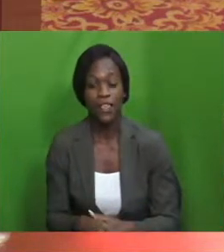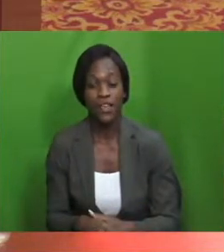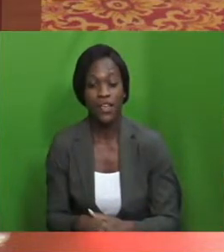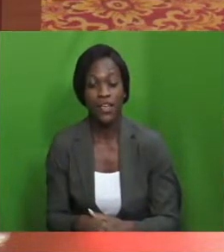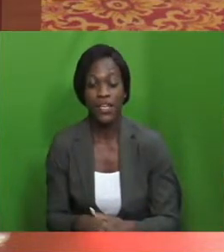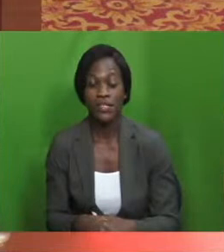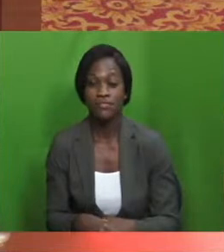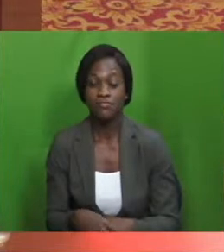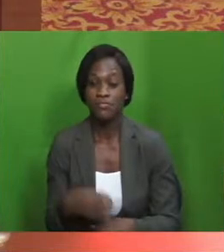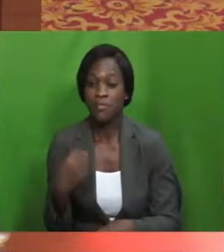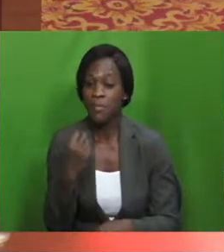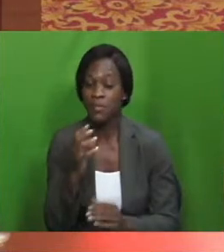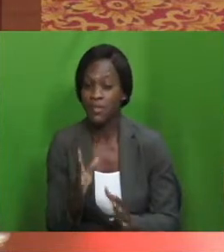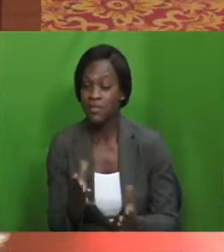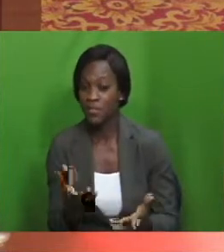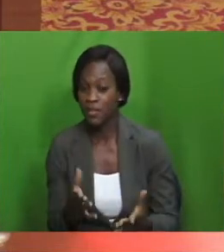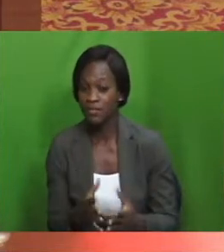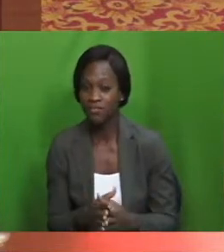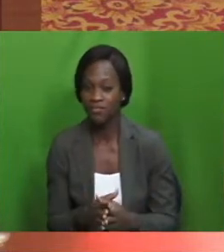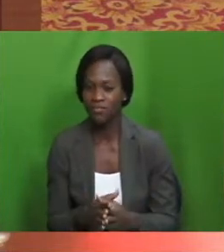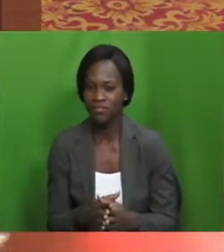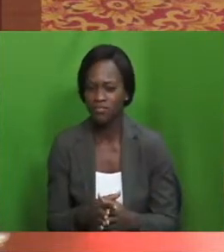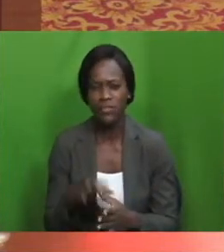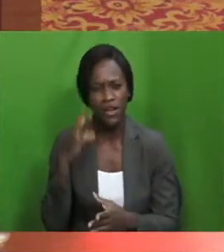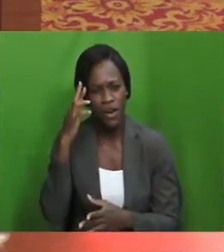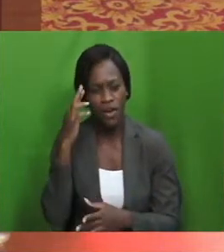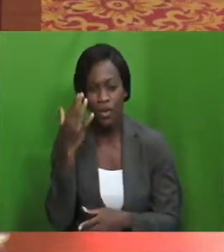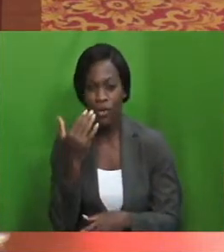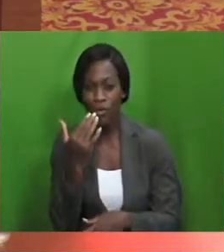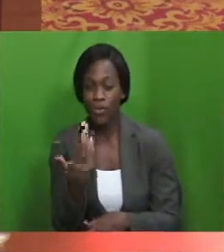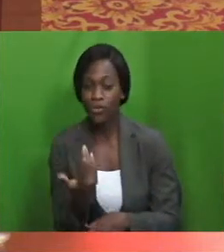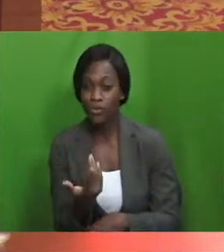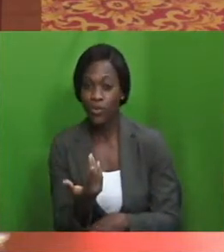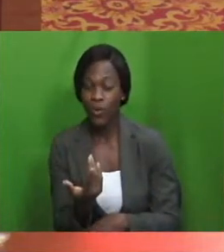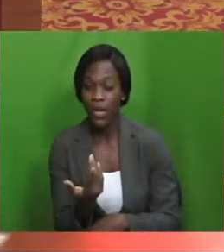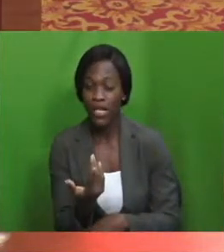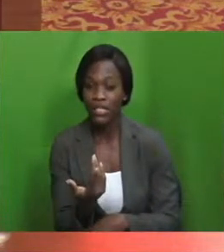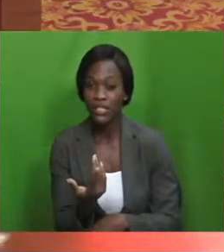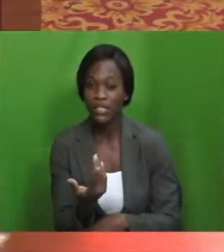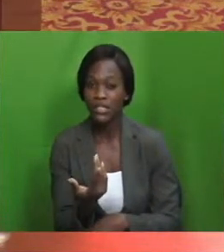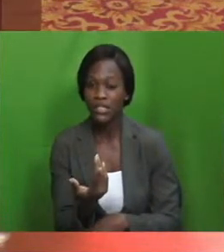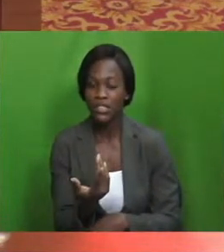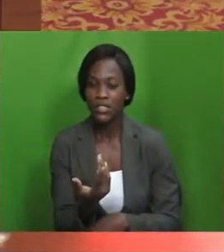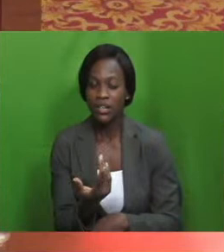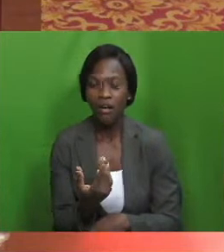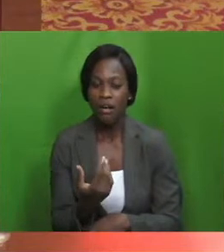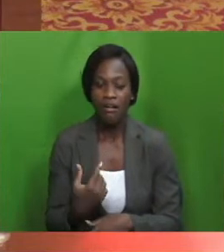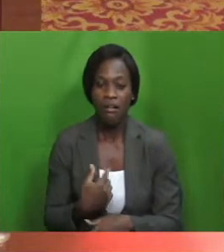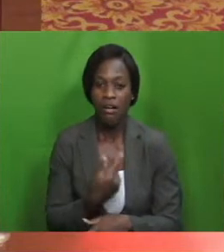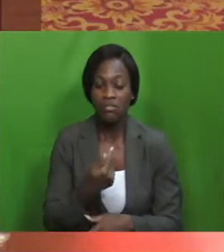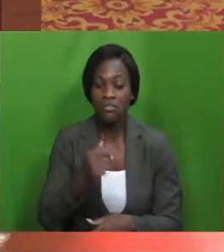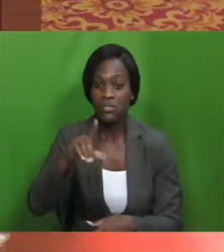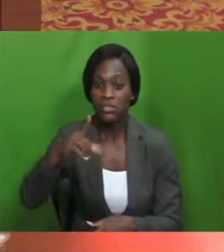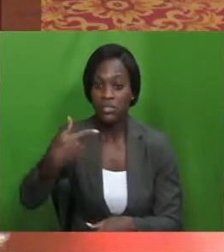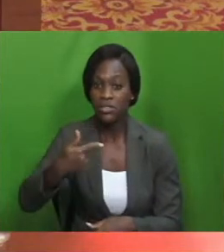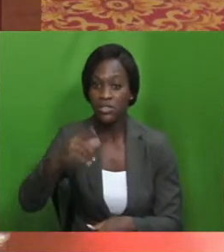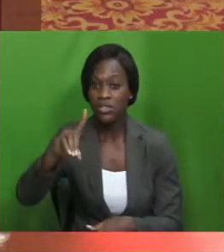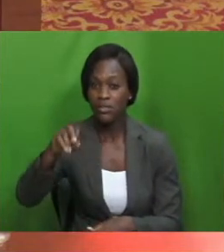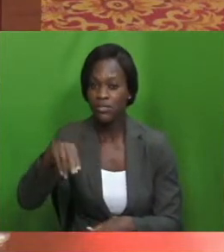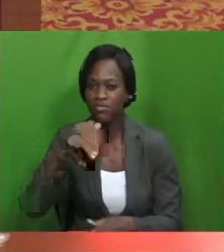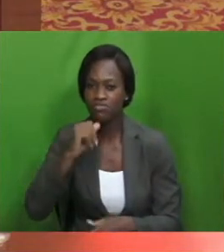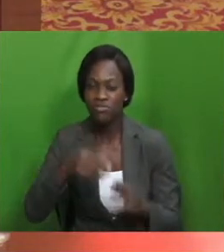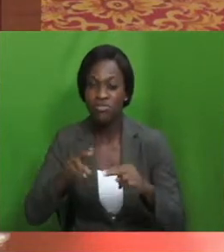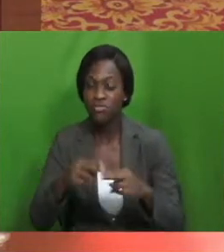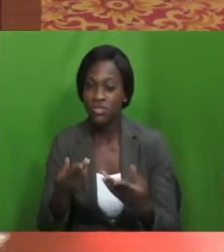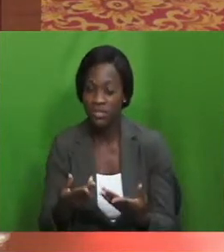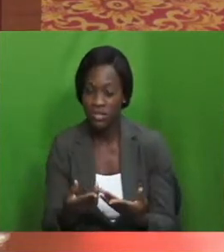Mr. Speaker, so this is the reason why the debt to GDP has increased. Notwithstanding, it is important to